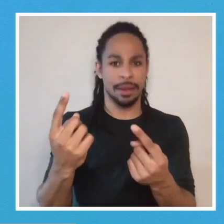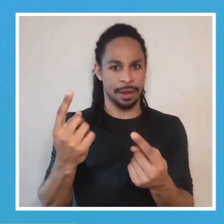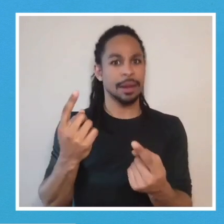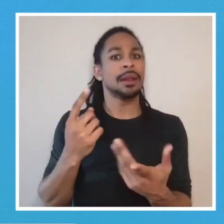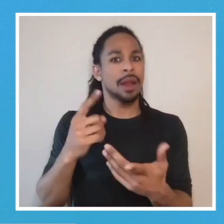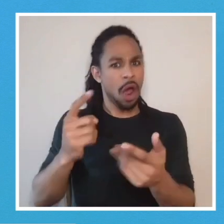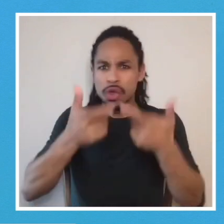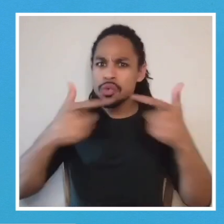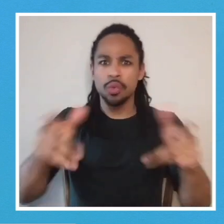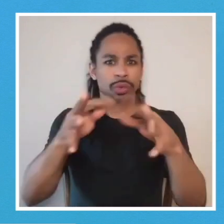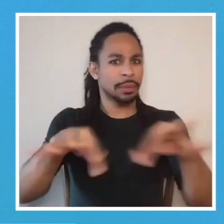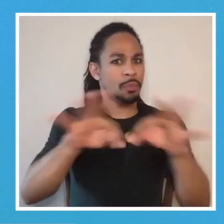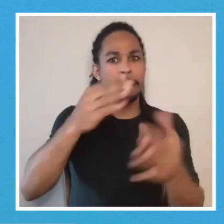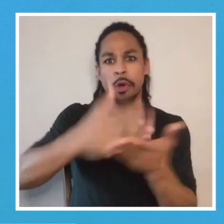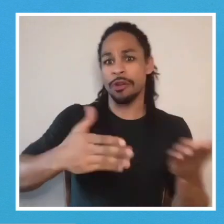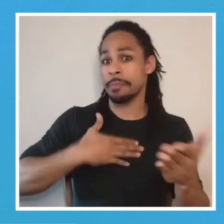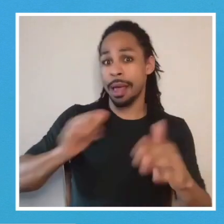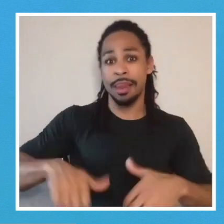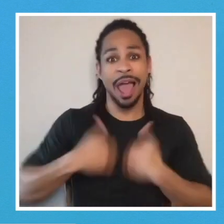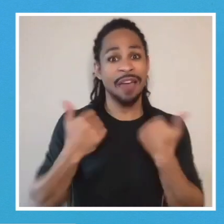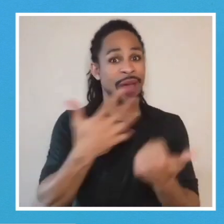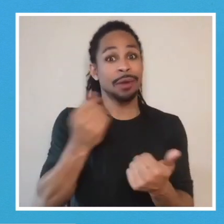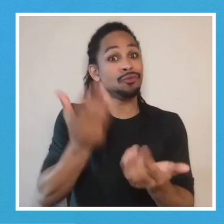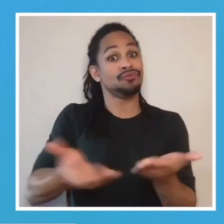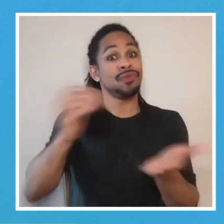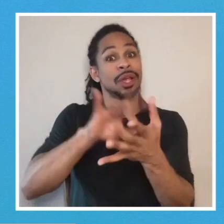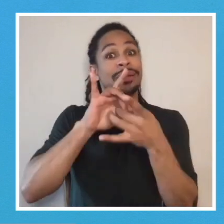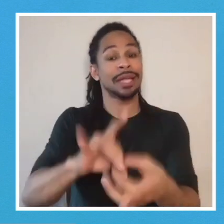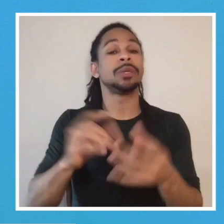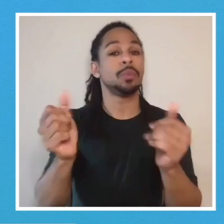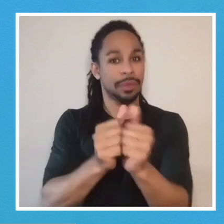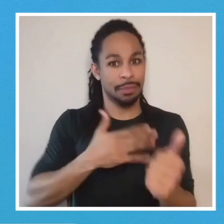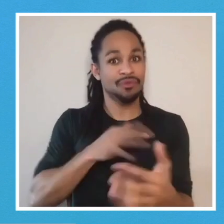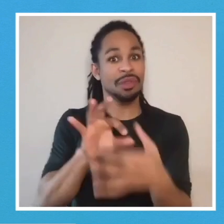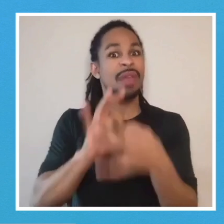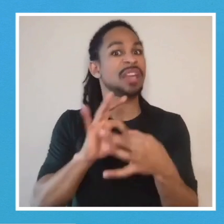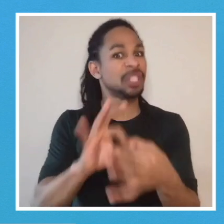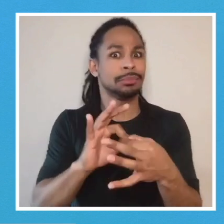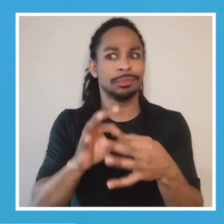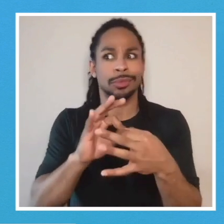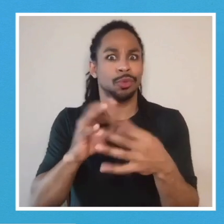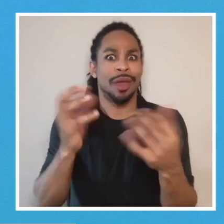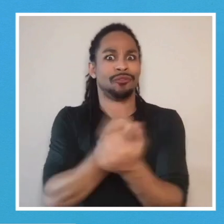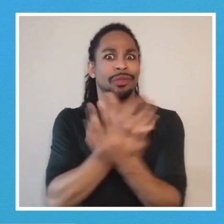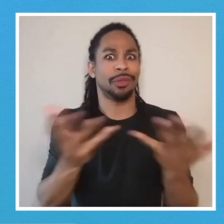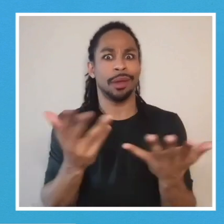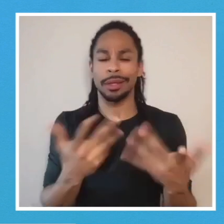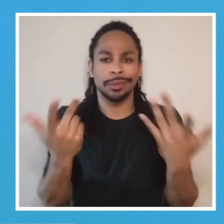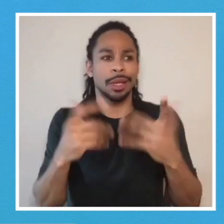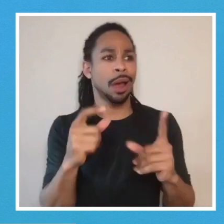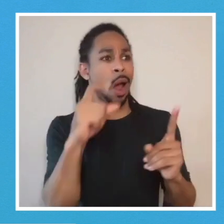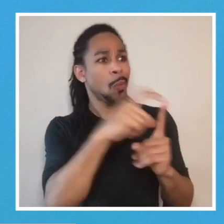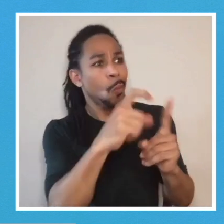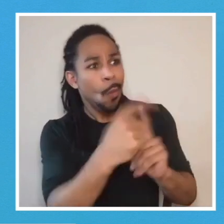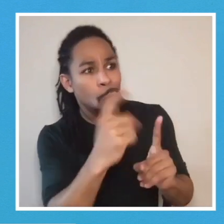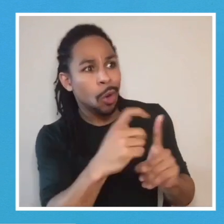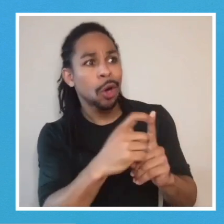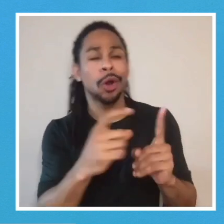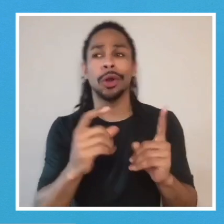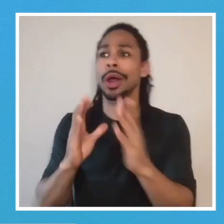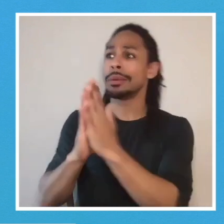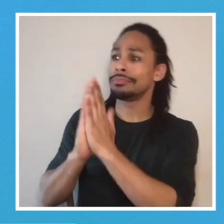with our relationship to everything. There's a saying, a word, it's a prayer, 2 words,